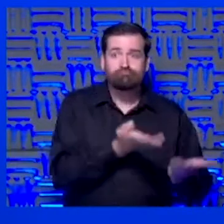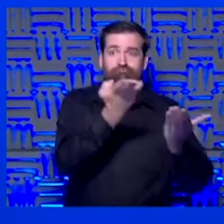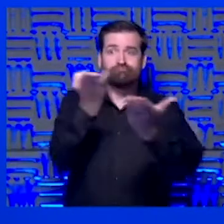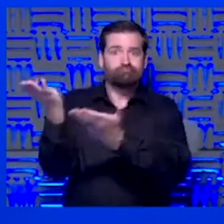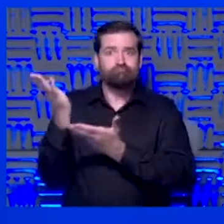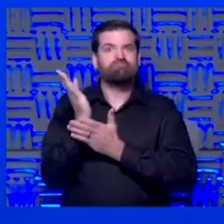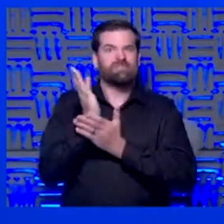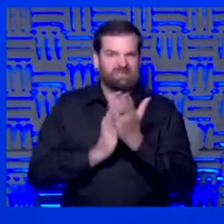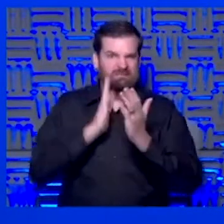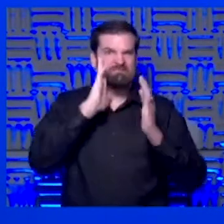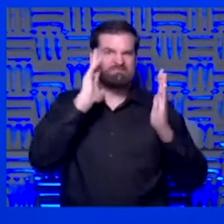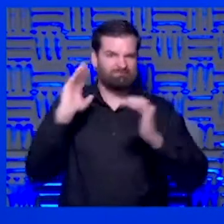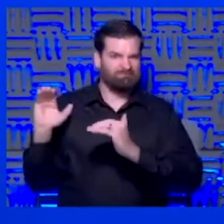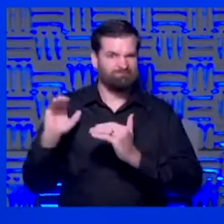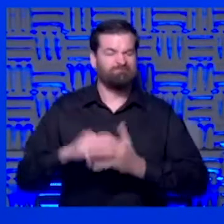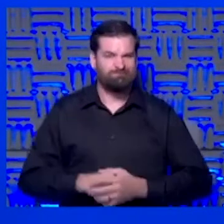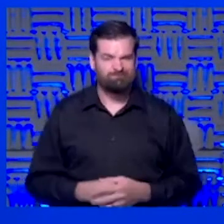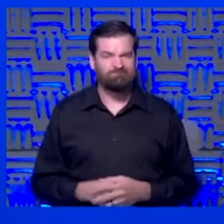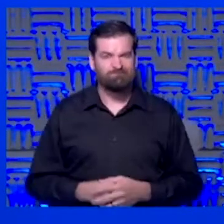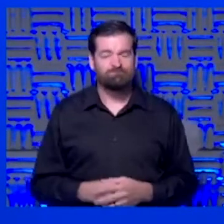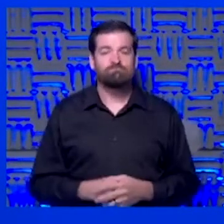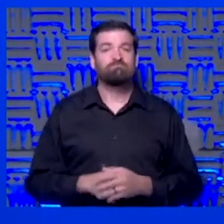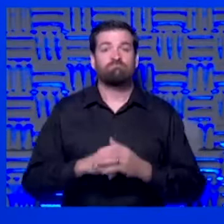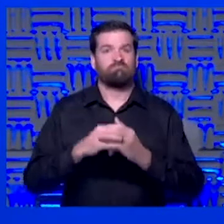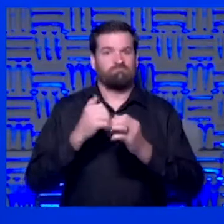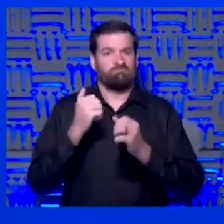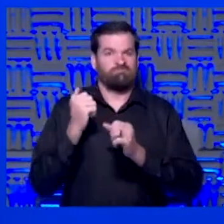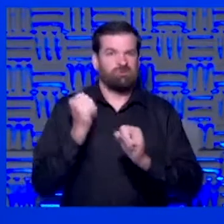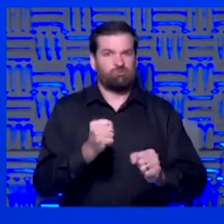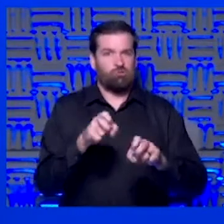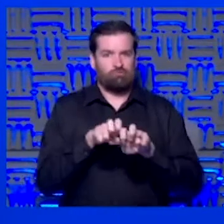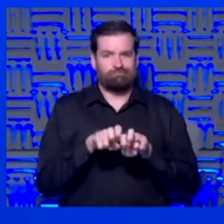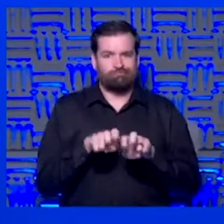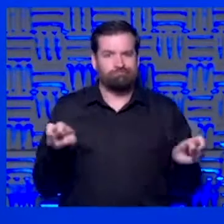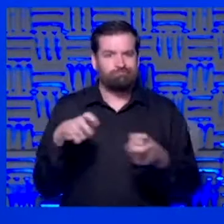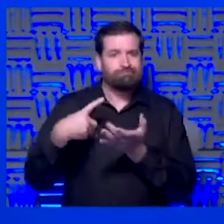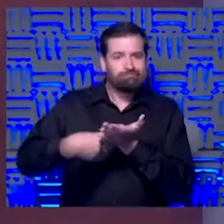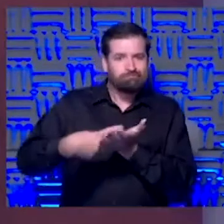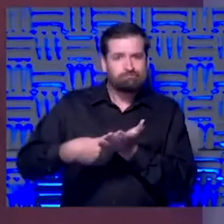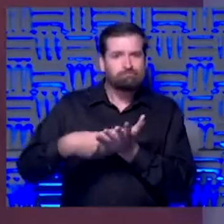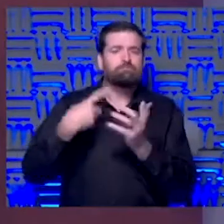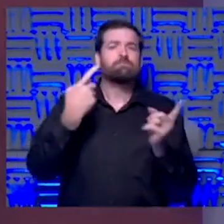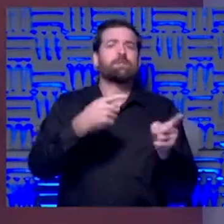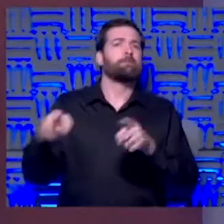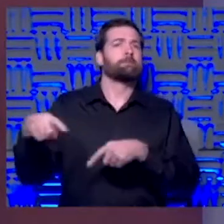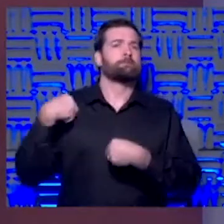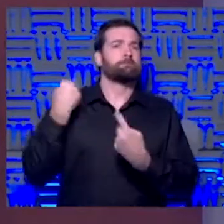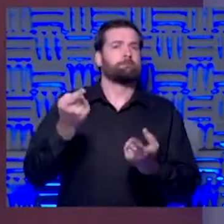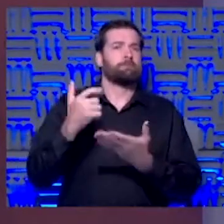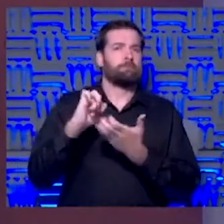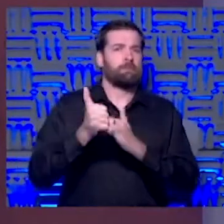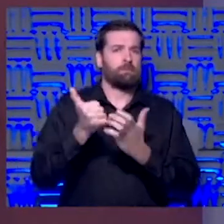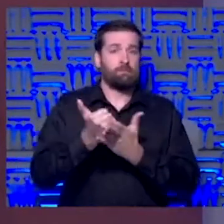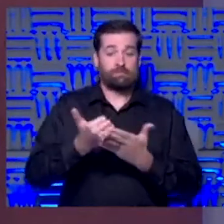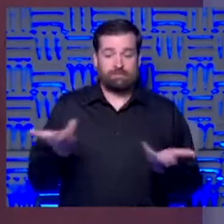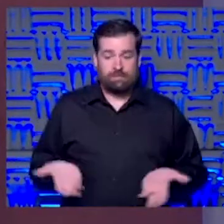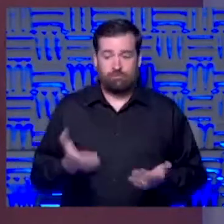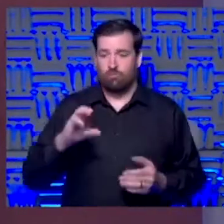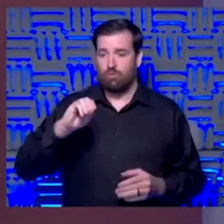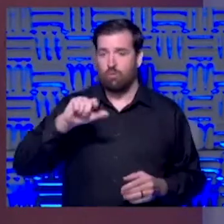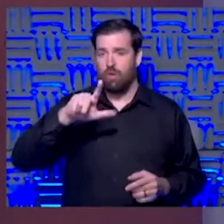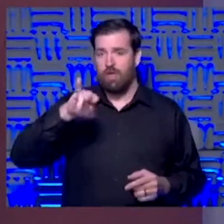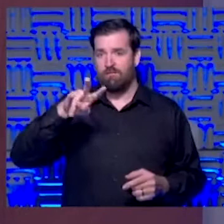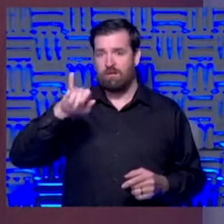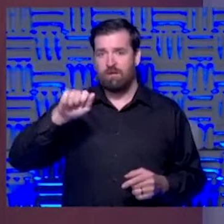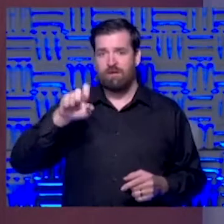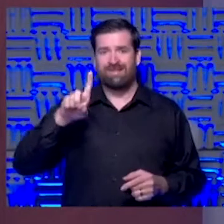in the community. We have a strong panel here to explain this connection and what is being done to help. First in studio, we have Olivia